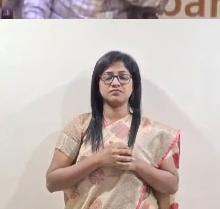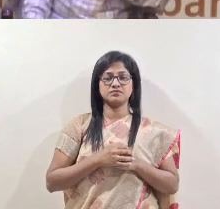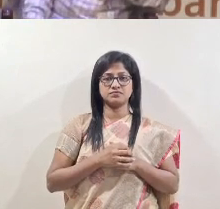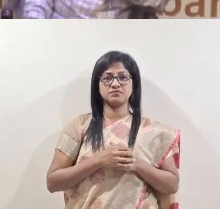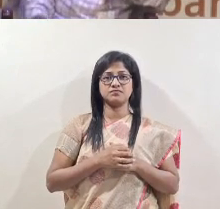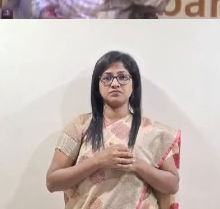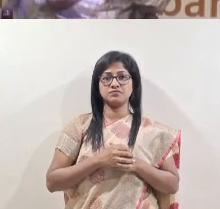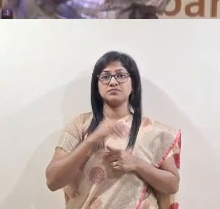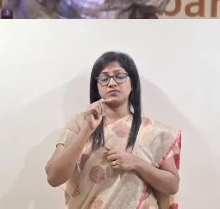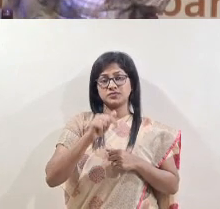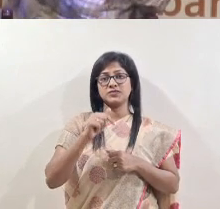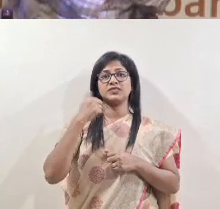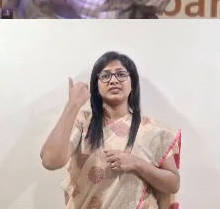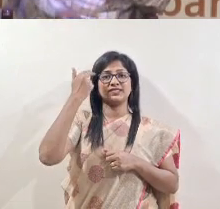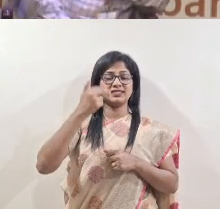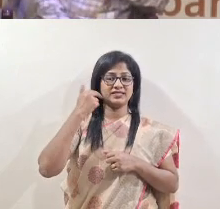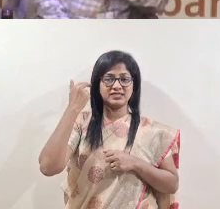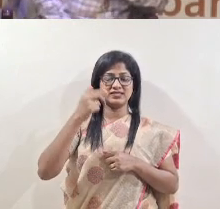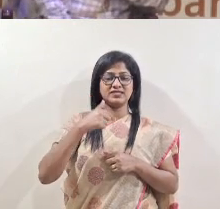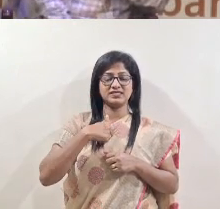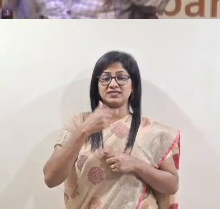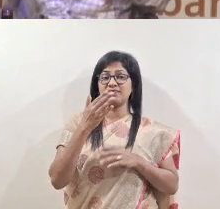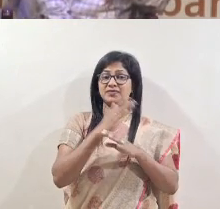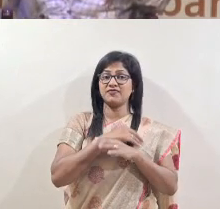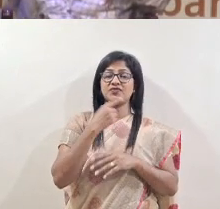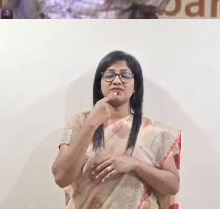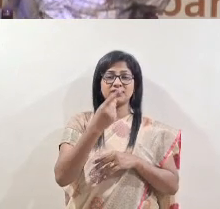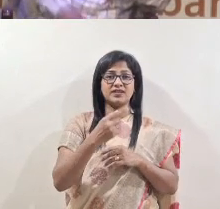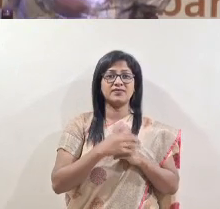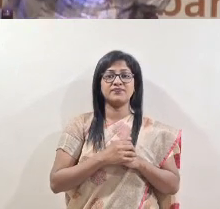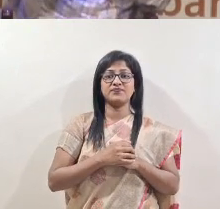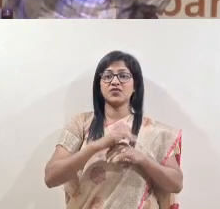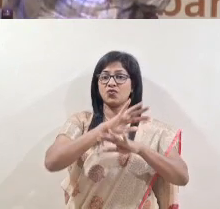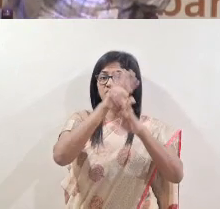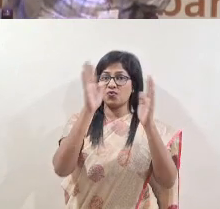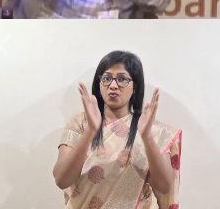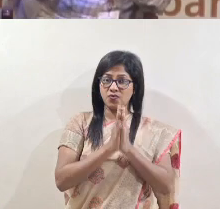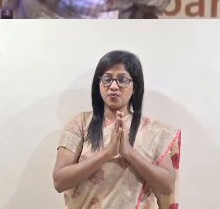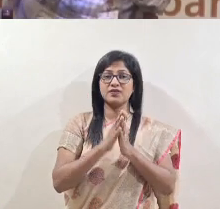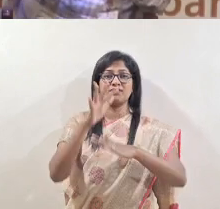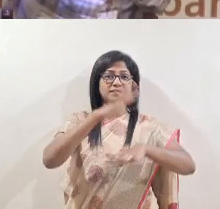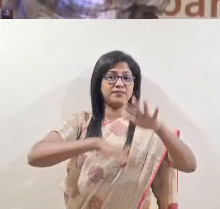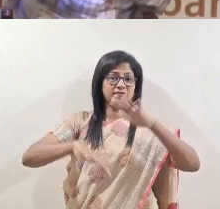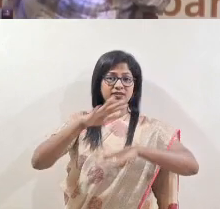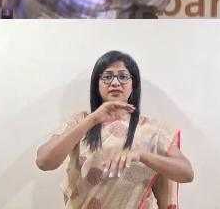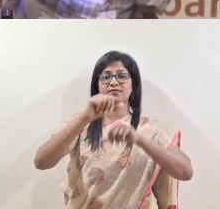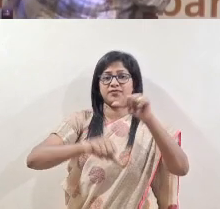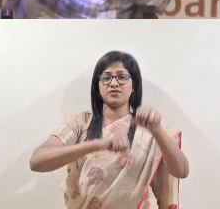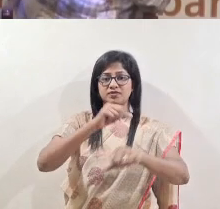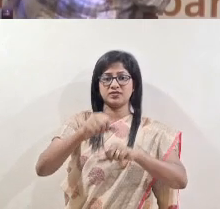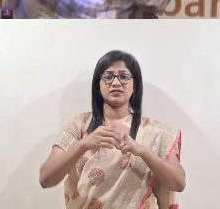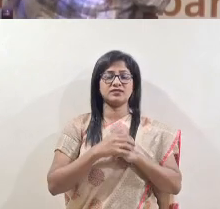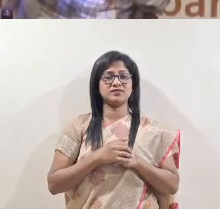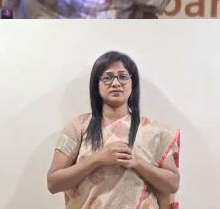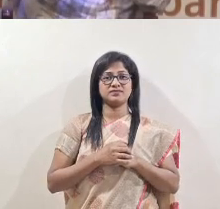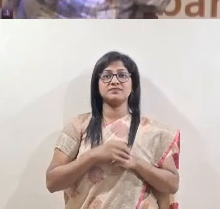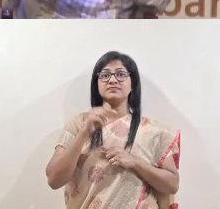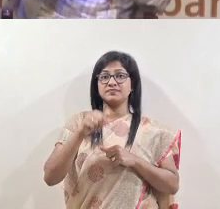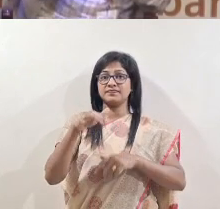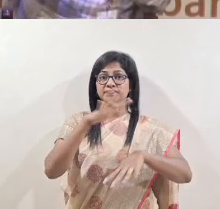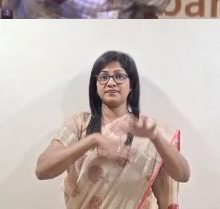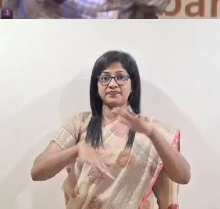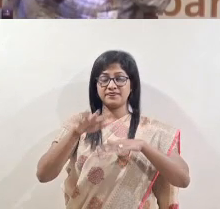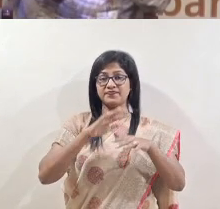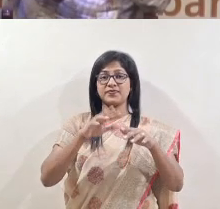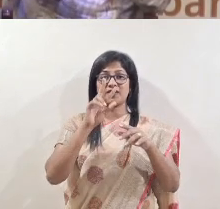So that's why I had said in the beginning that in the overall planning process, the planning for